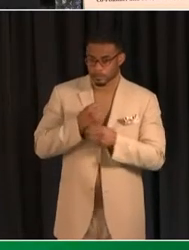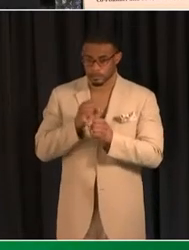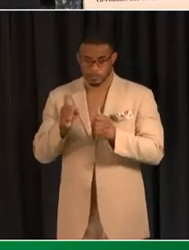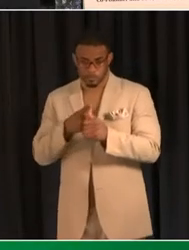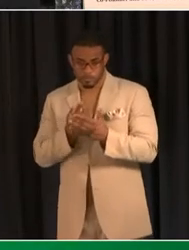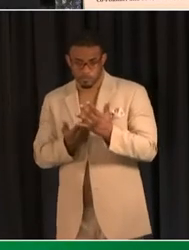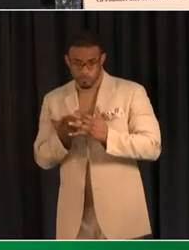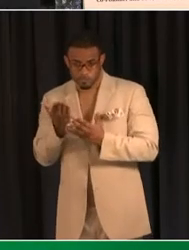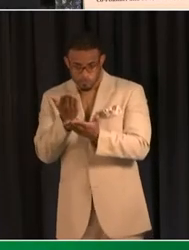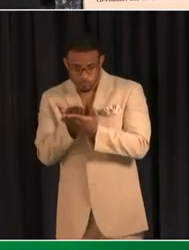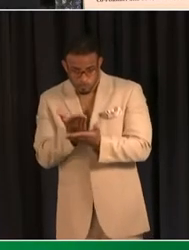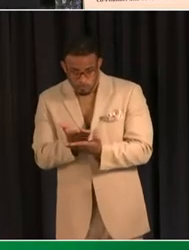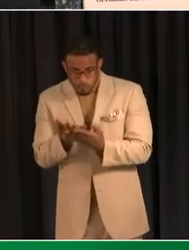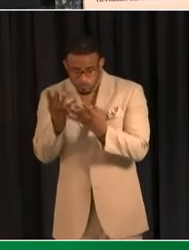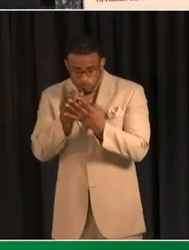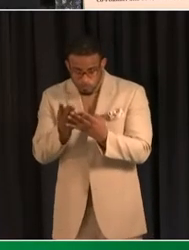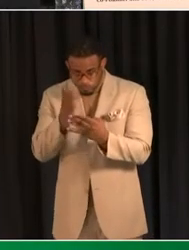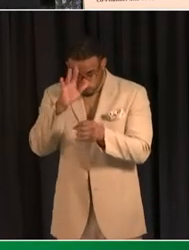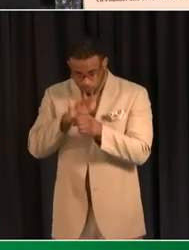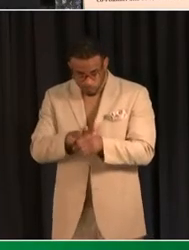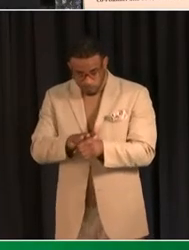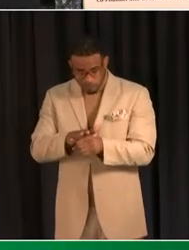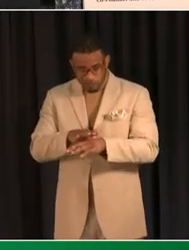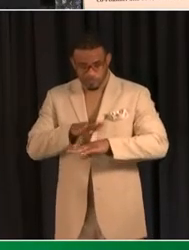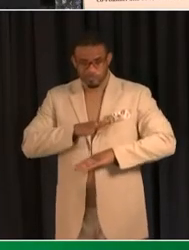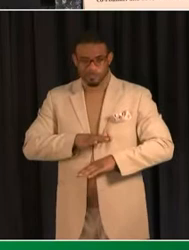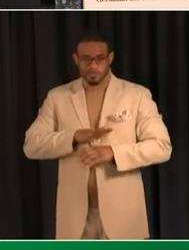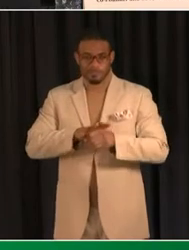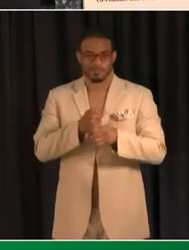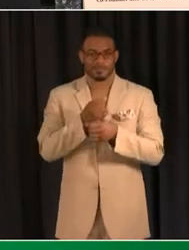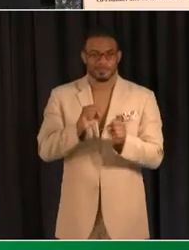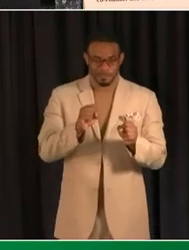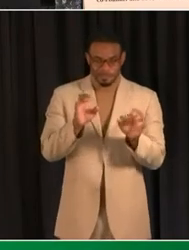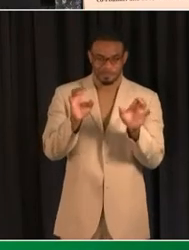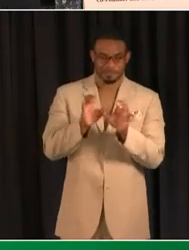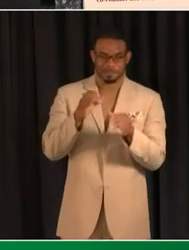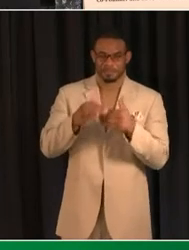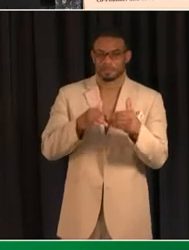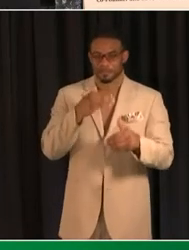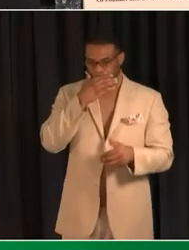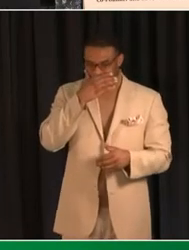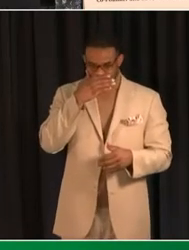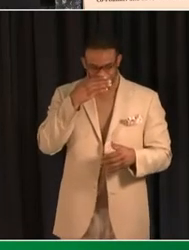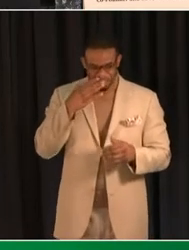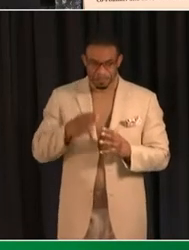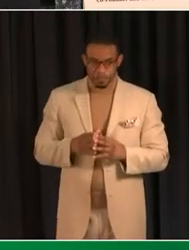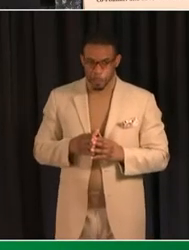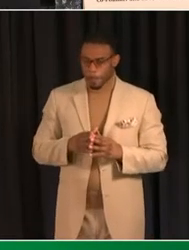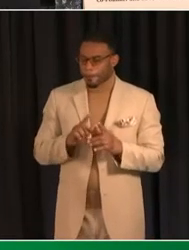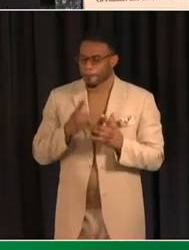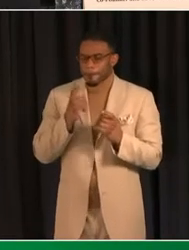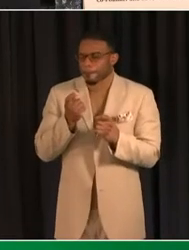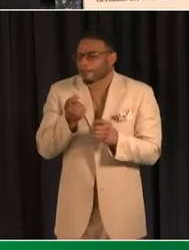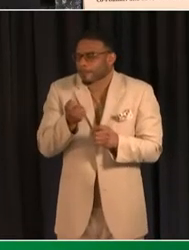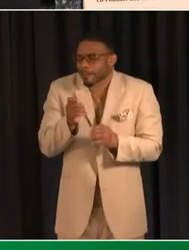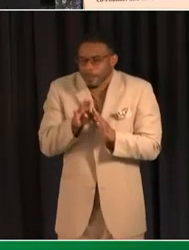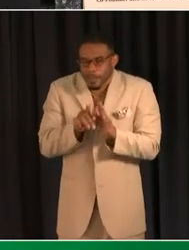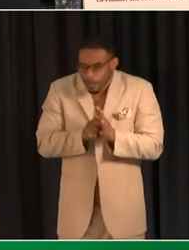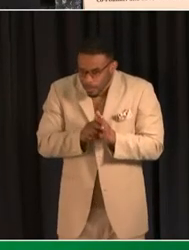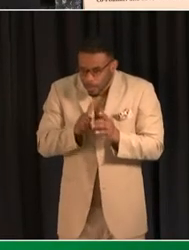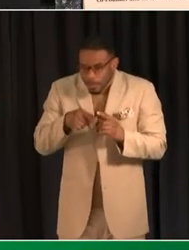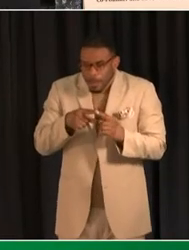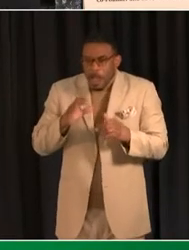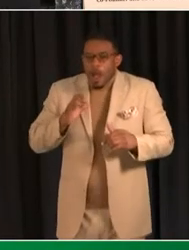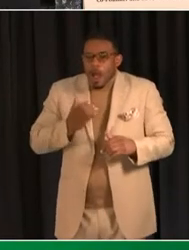and safety first through our verification Trust 20 COVID safety certification process. But to just give a little bit